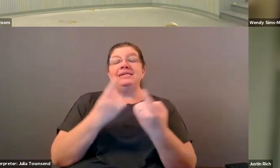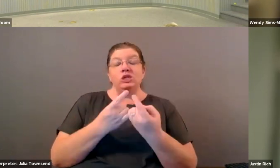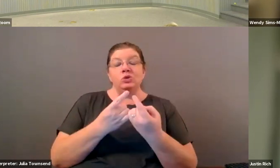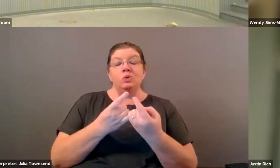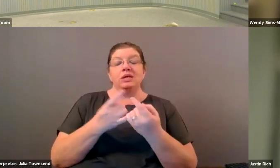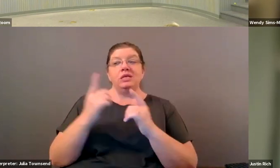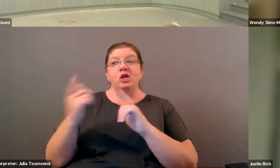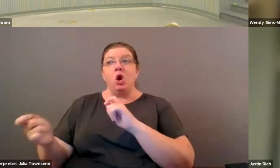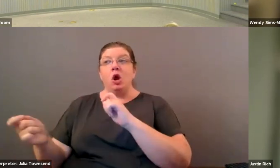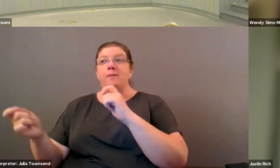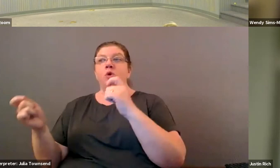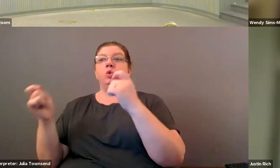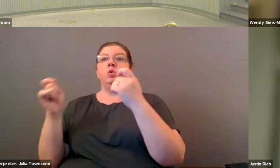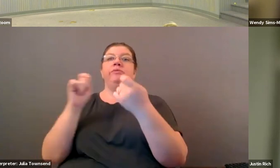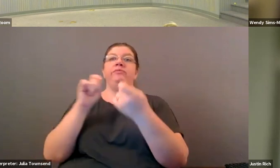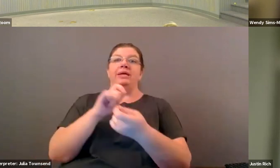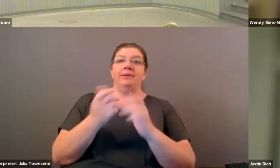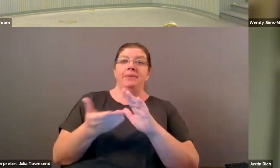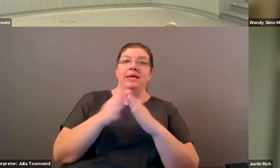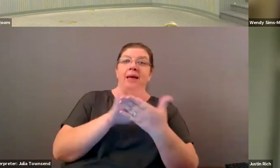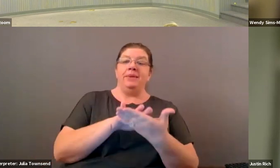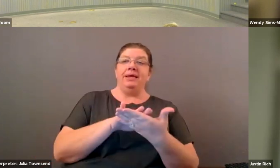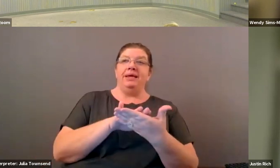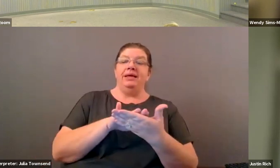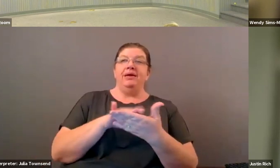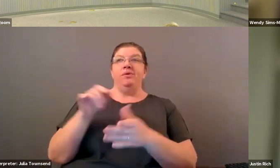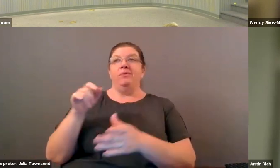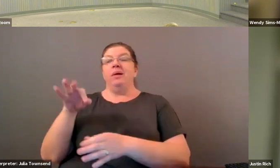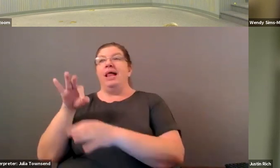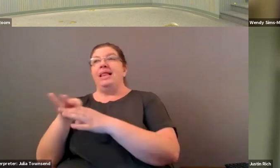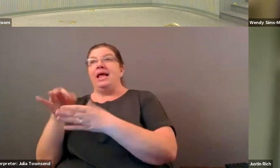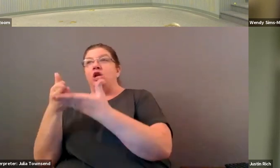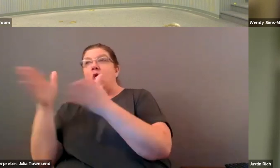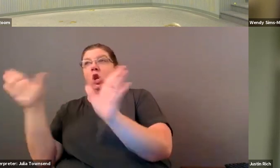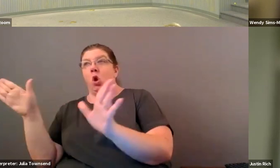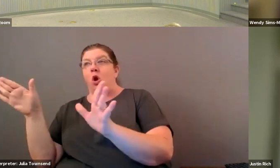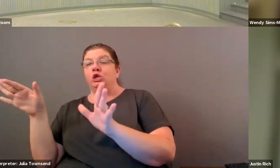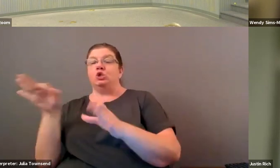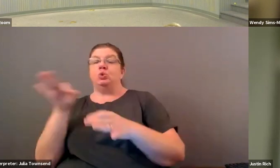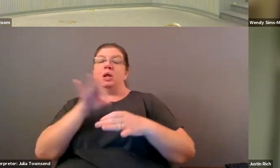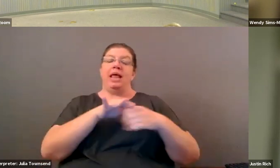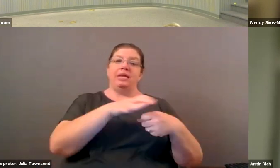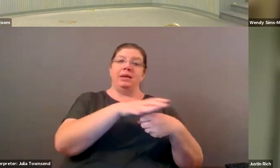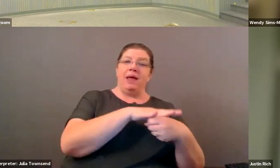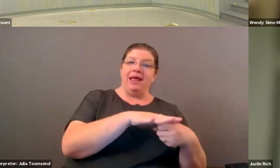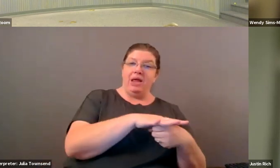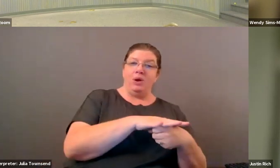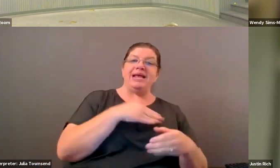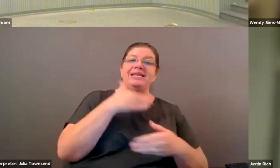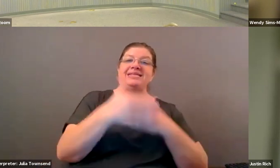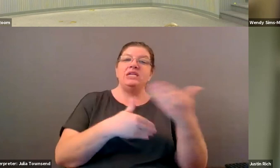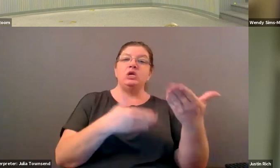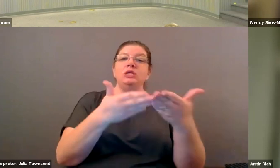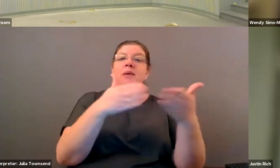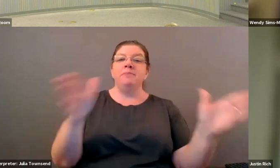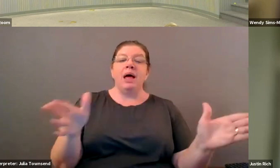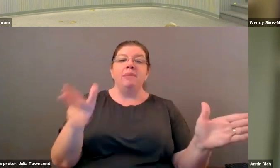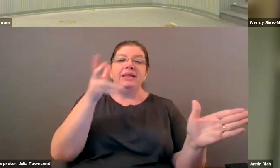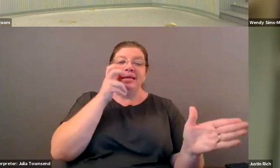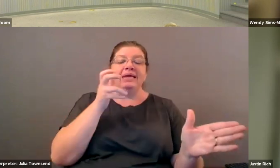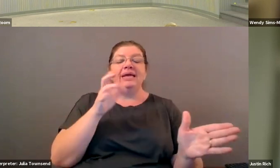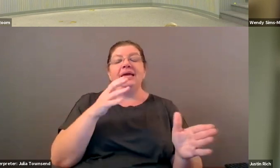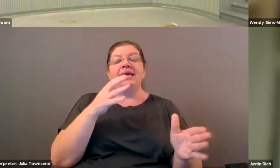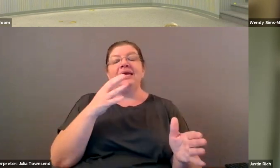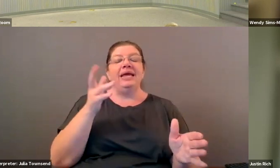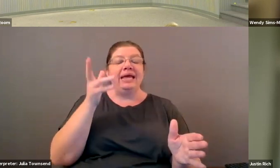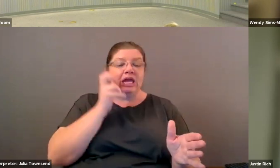to being elected at large to by area is a series of public hearings to allow a forum for